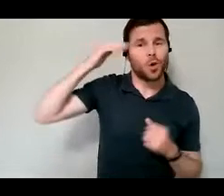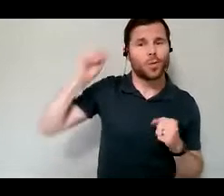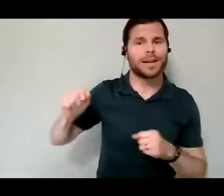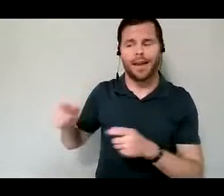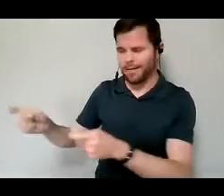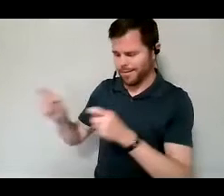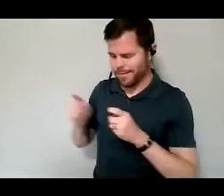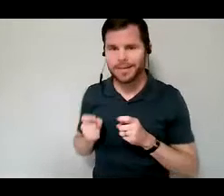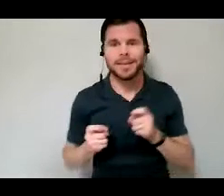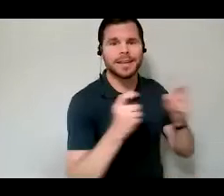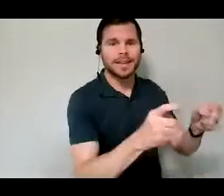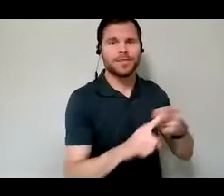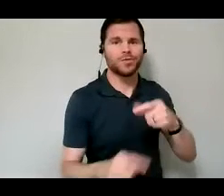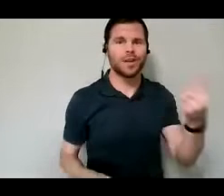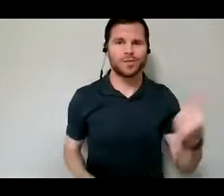you win.